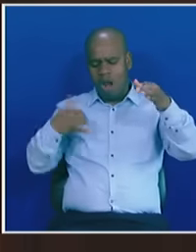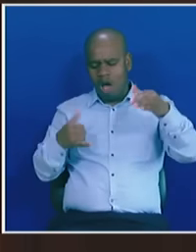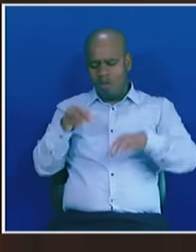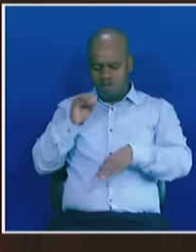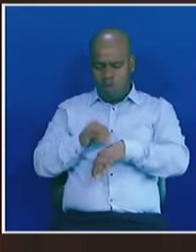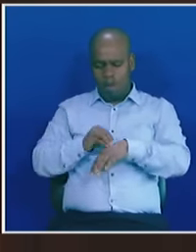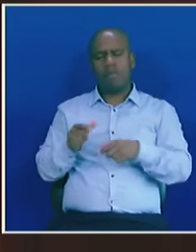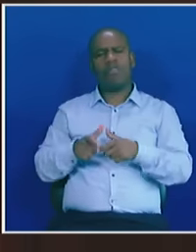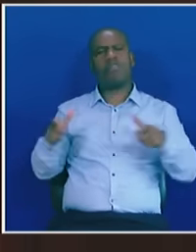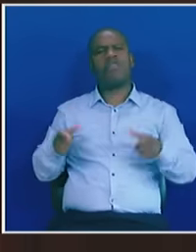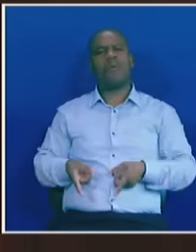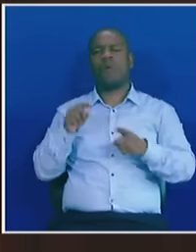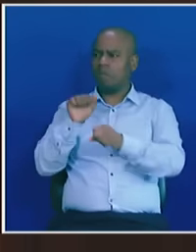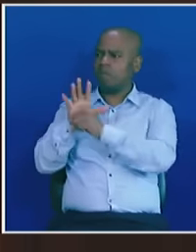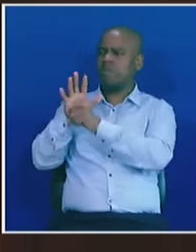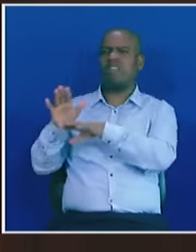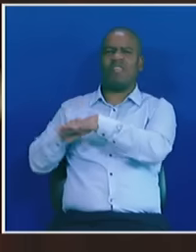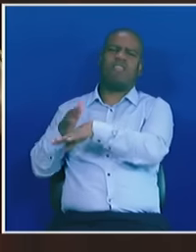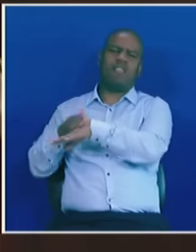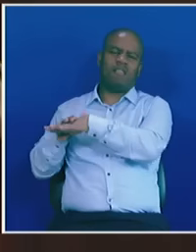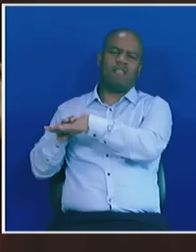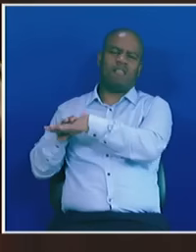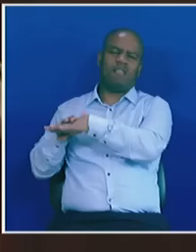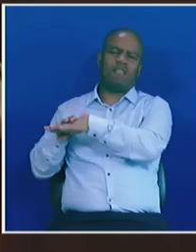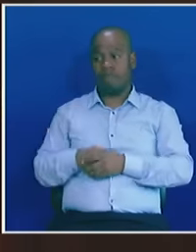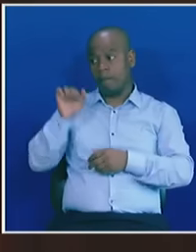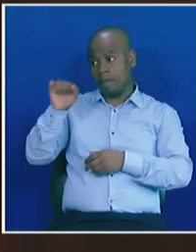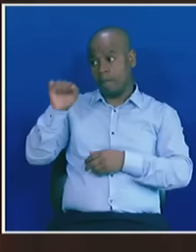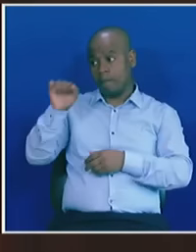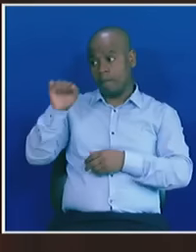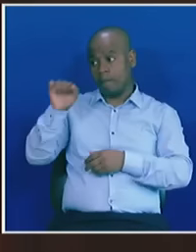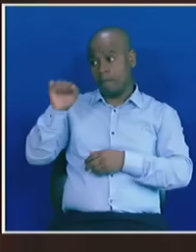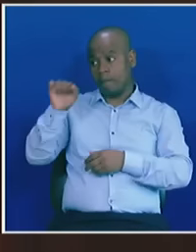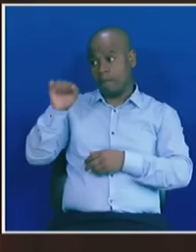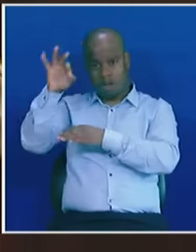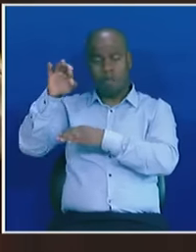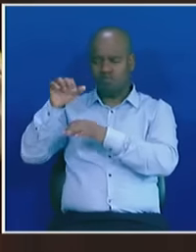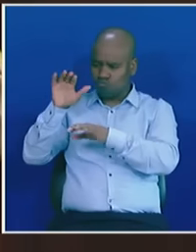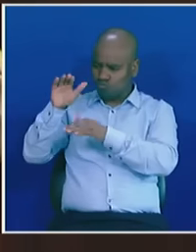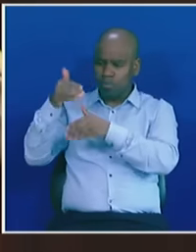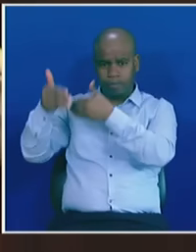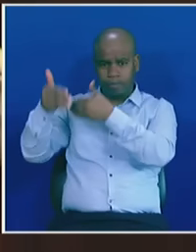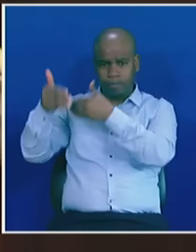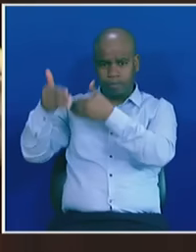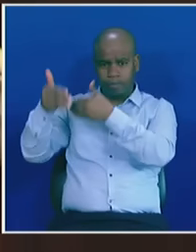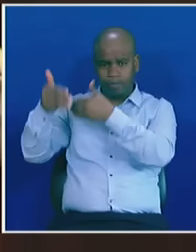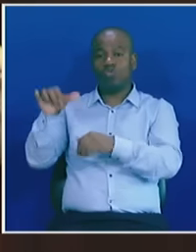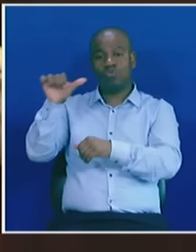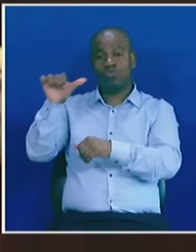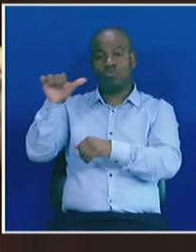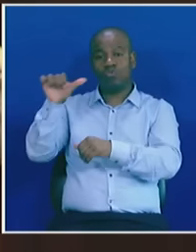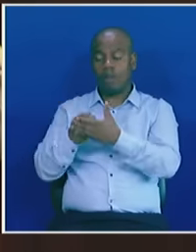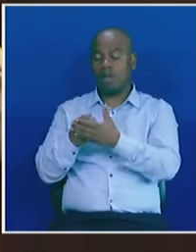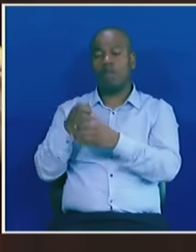factors. In as such as the ANC-led government has made tremendous strides in improving the socio-economic